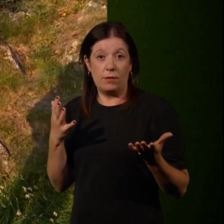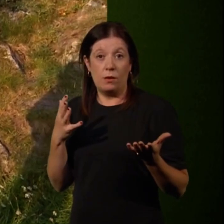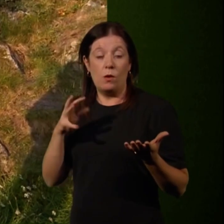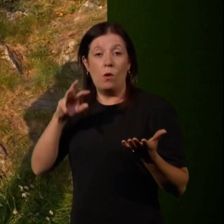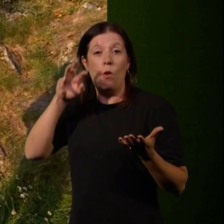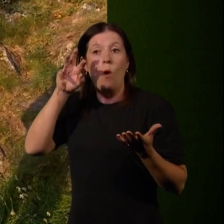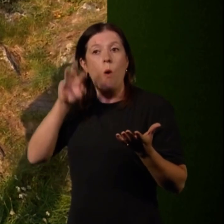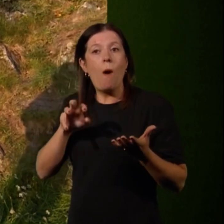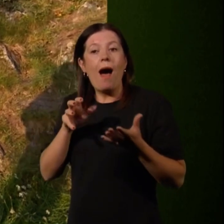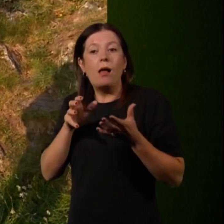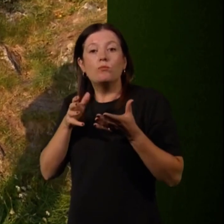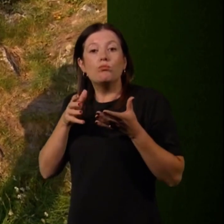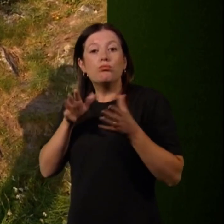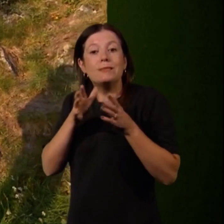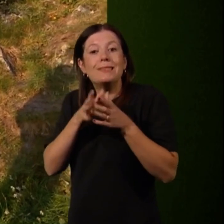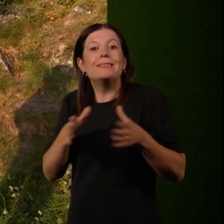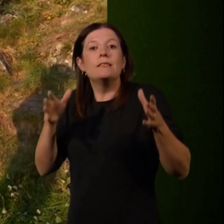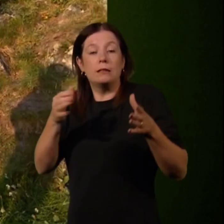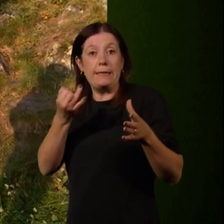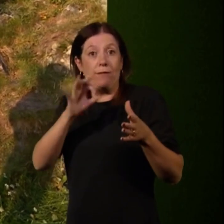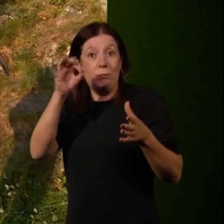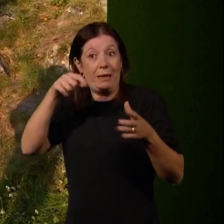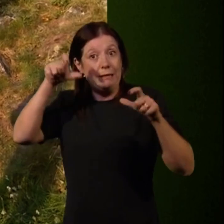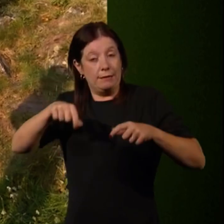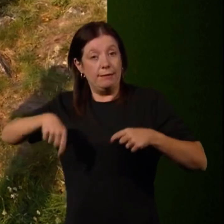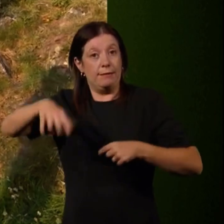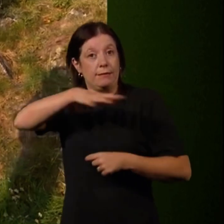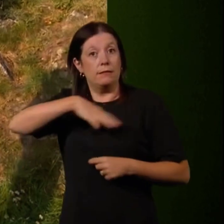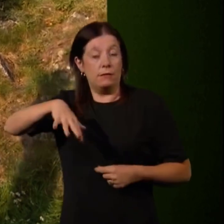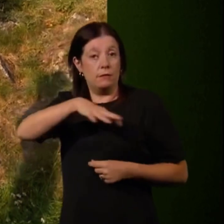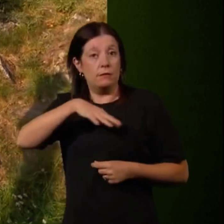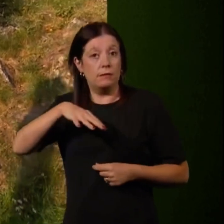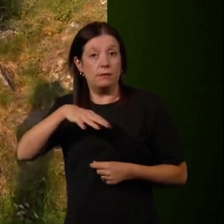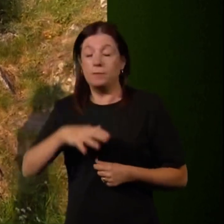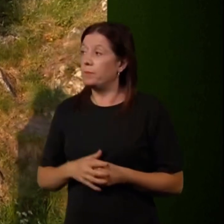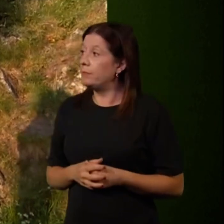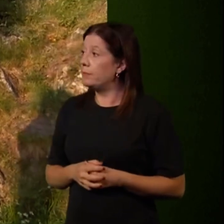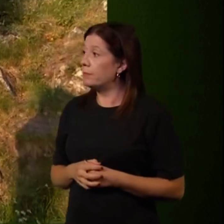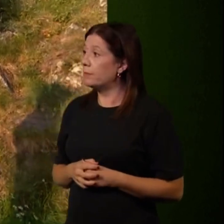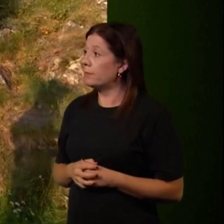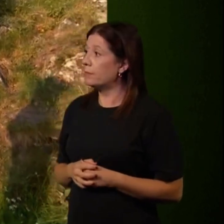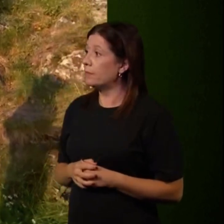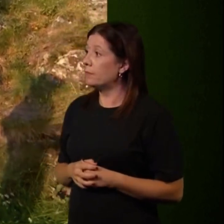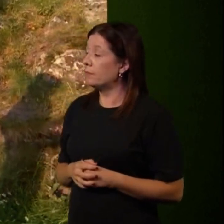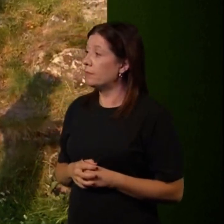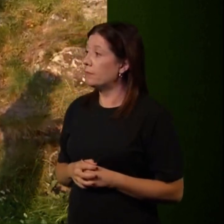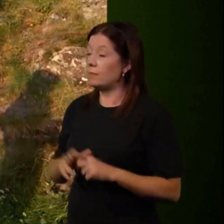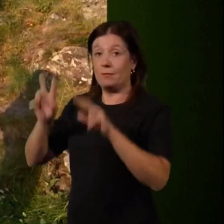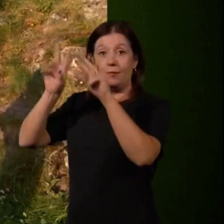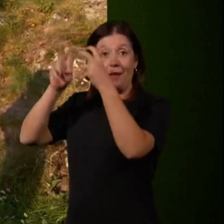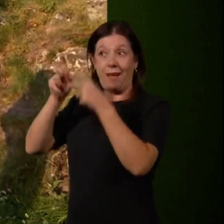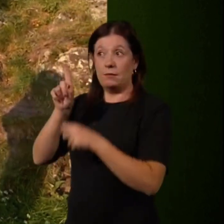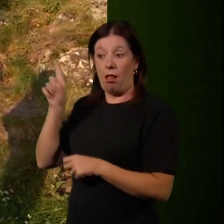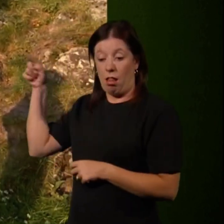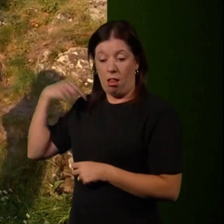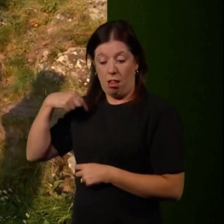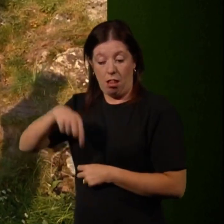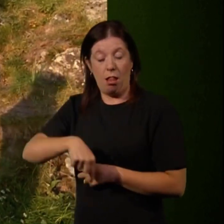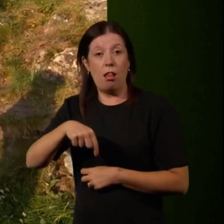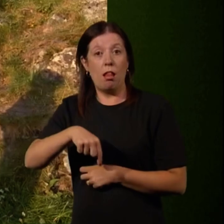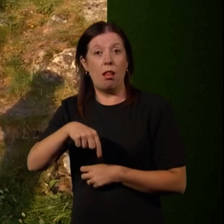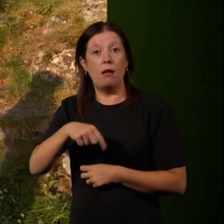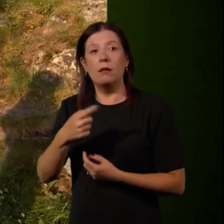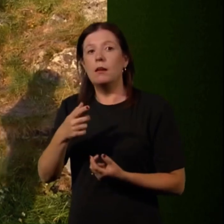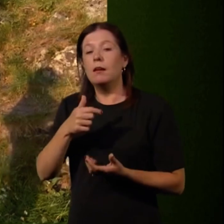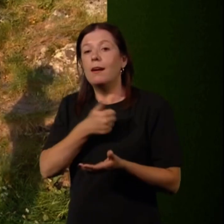Wales's breeding population. So this area is a real stronghold for them. Now, right here at the foot of the castle, it's a really good opportunity to show you